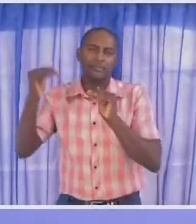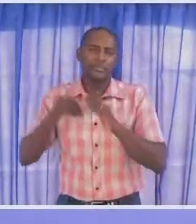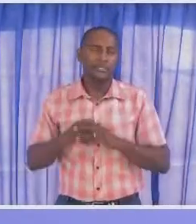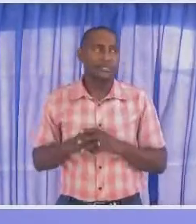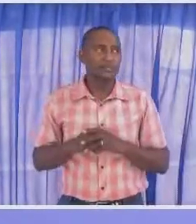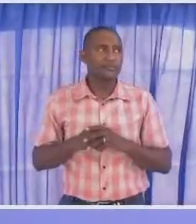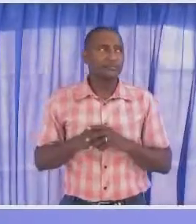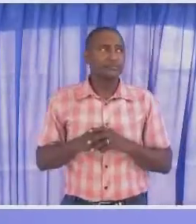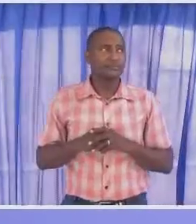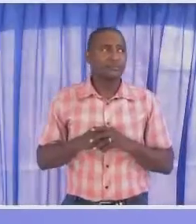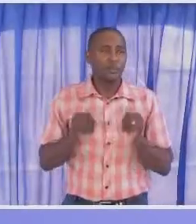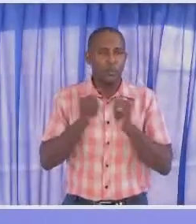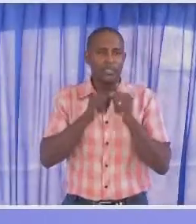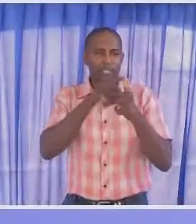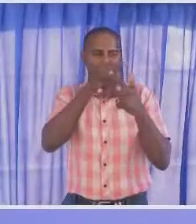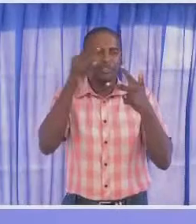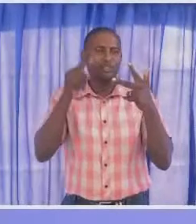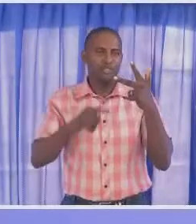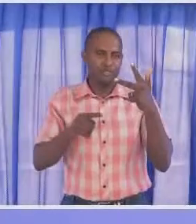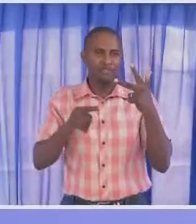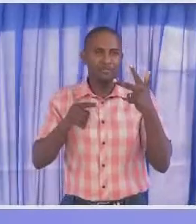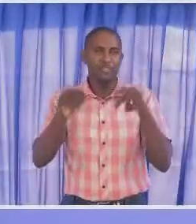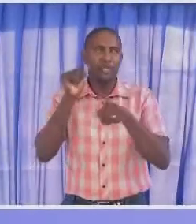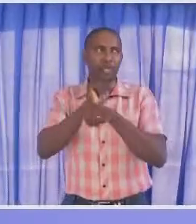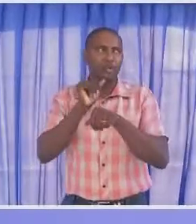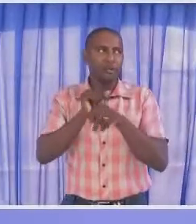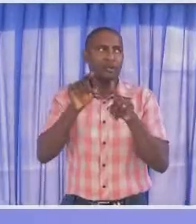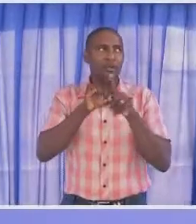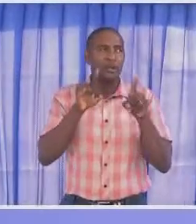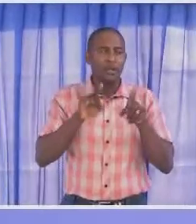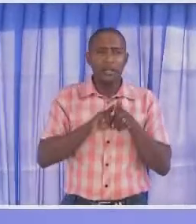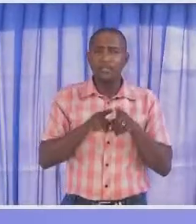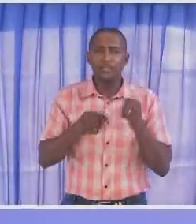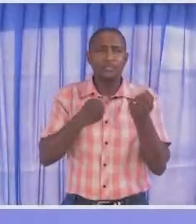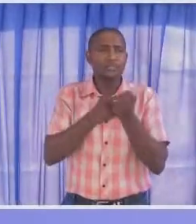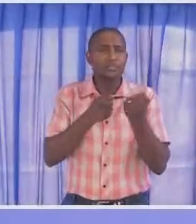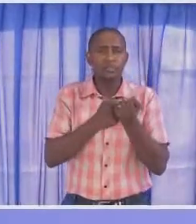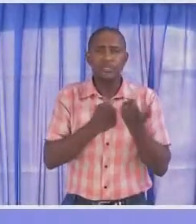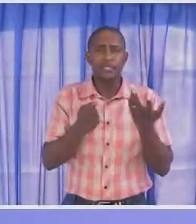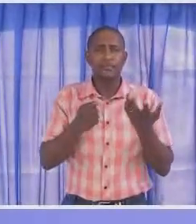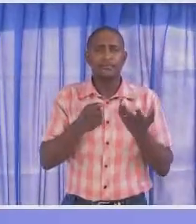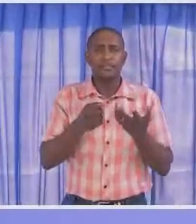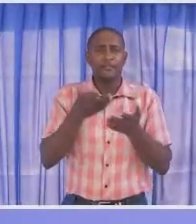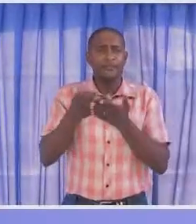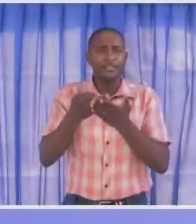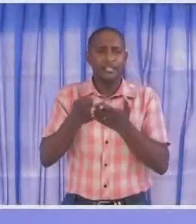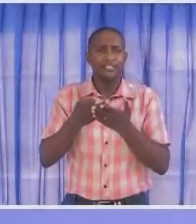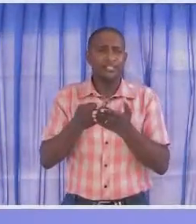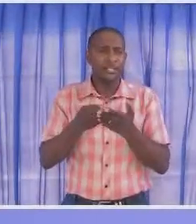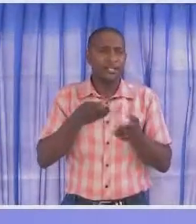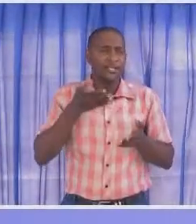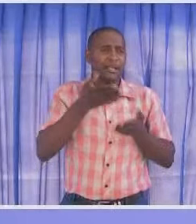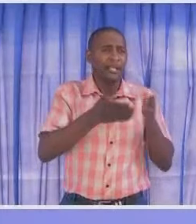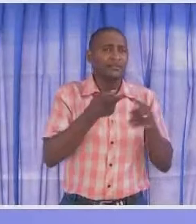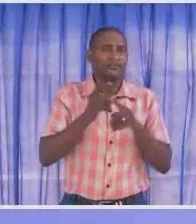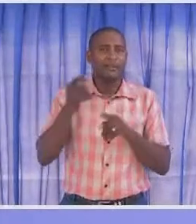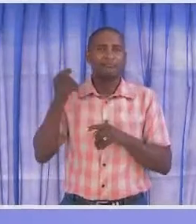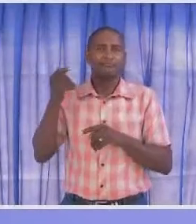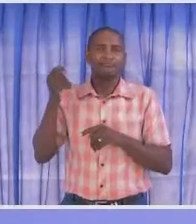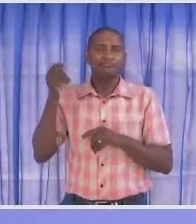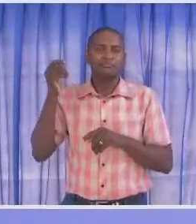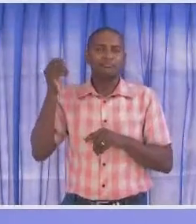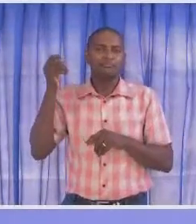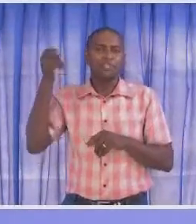these 3 industries and potential careers. And they've also supported financial needs of students through scholarships. What